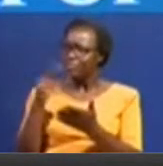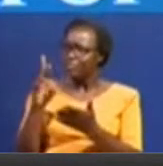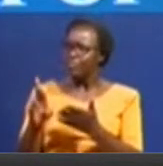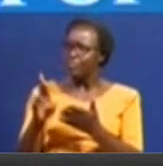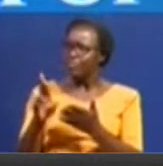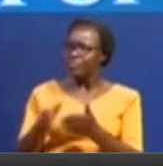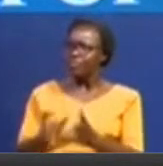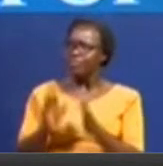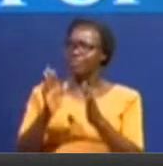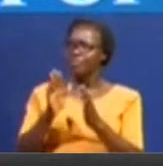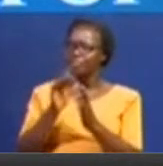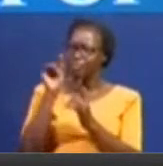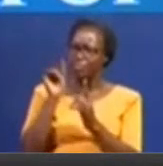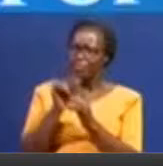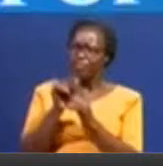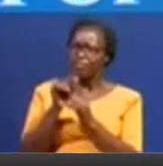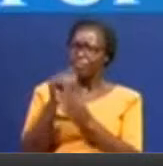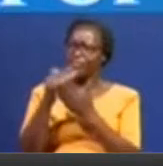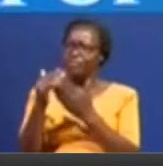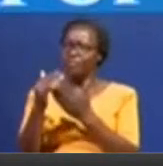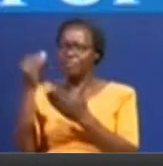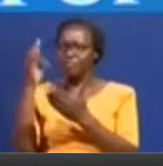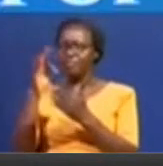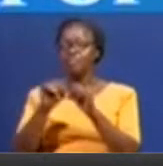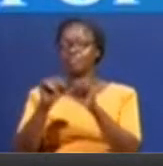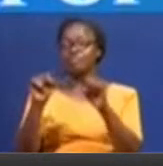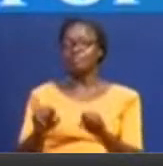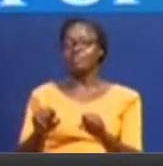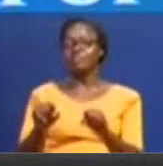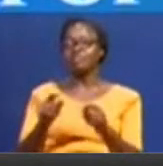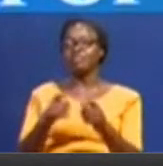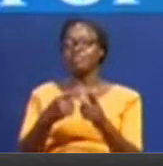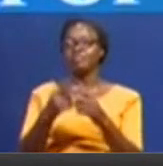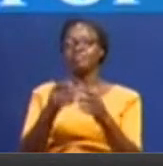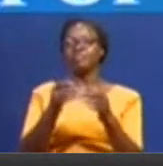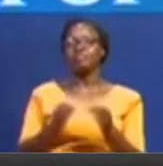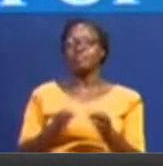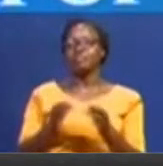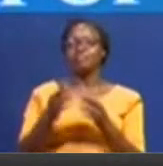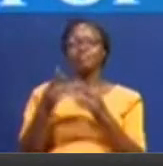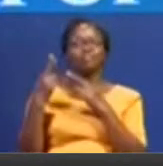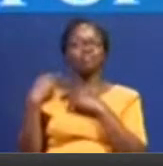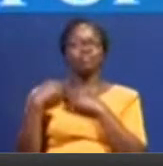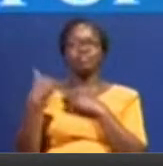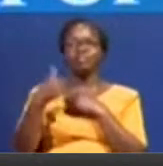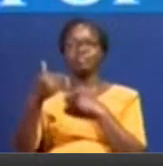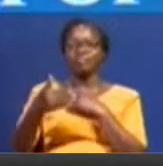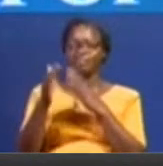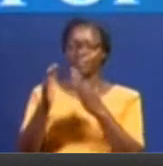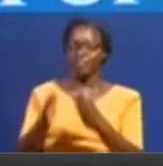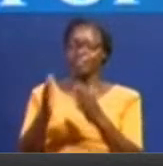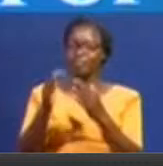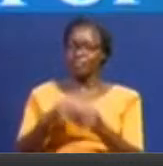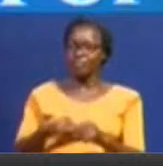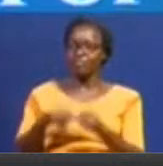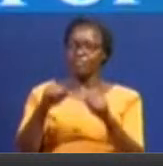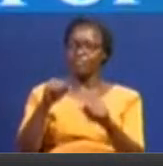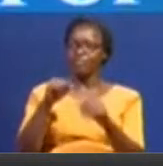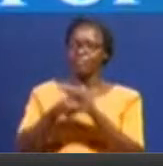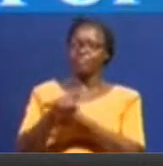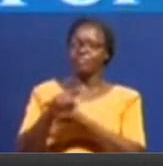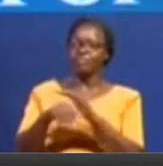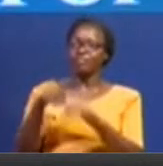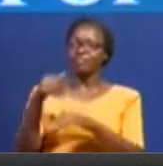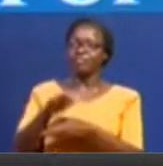that person to specific parts of the system, and then account for every person who has been able to get in and